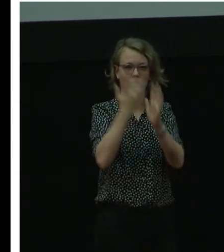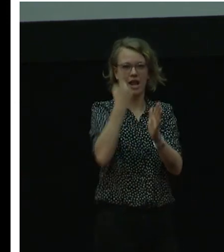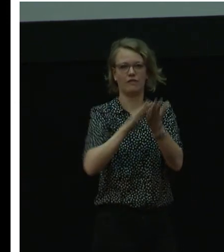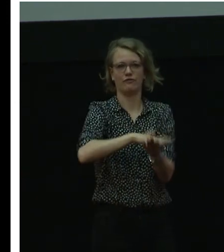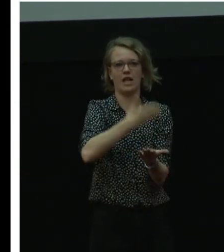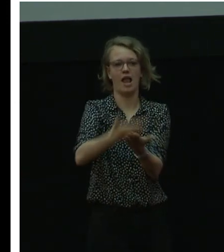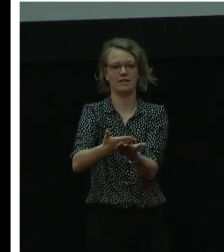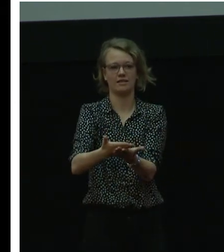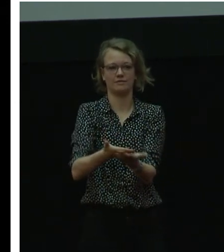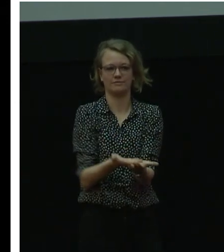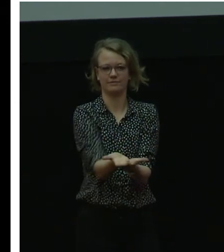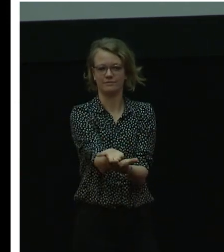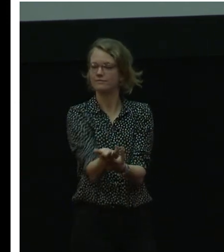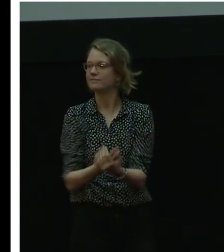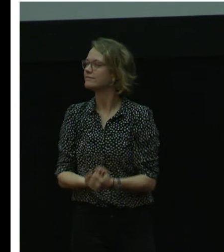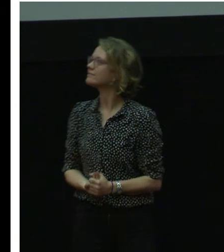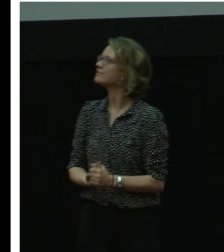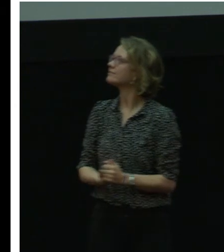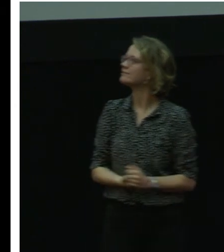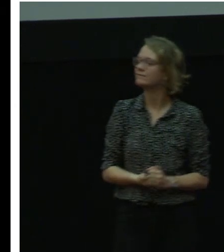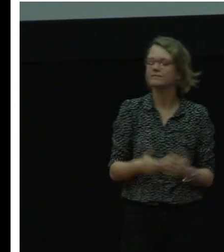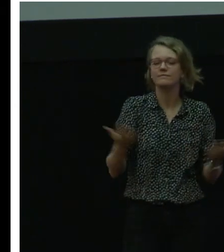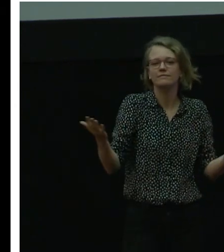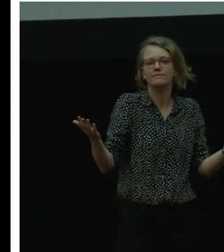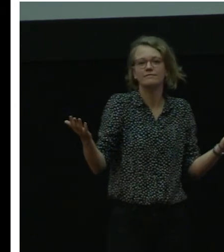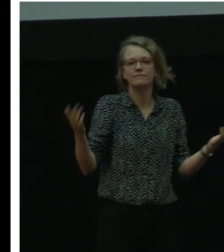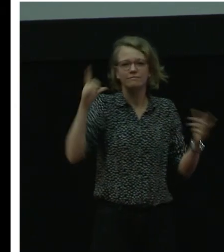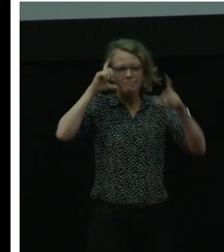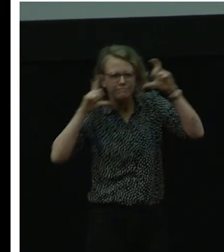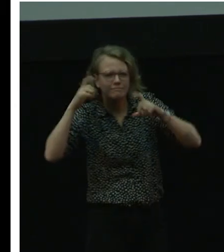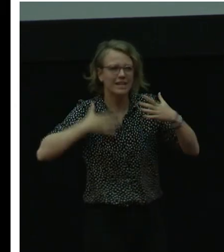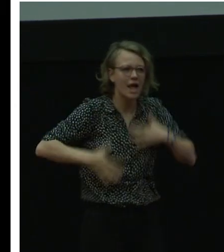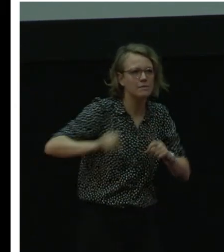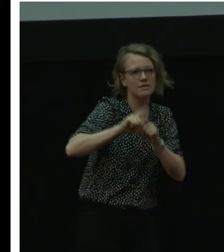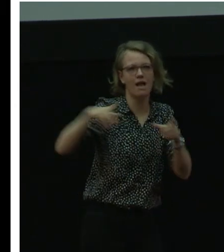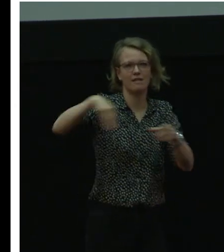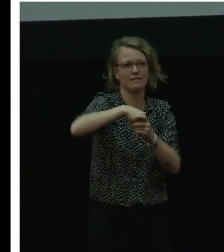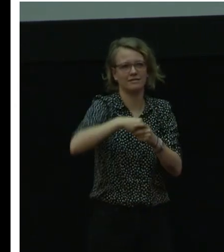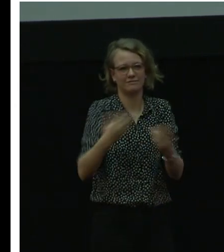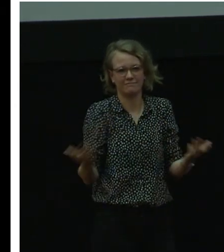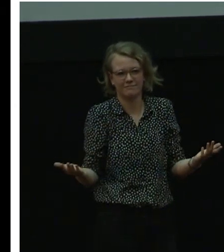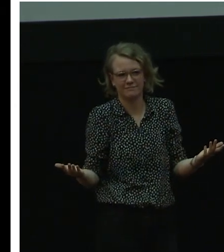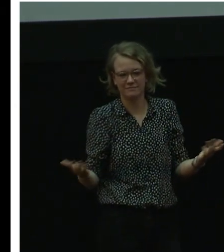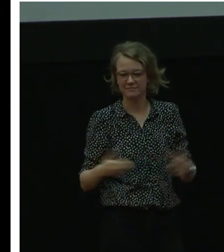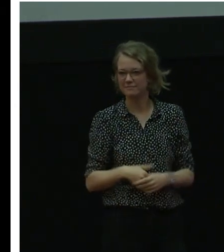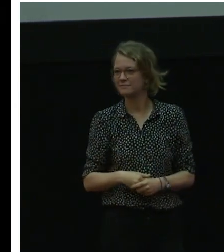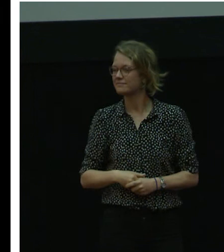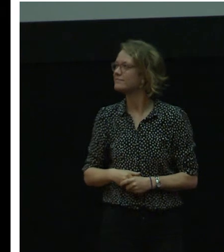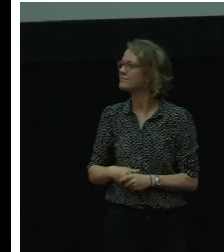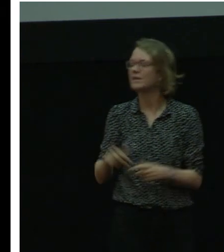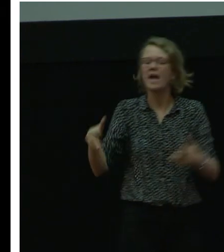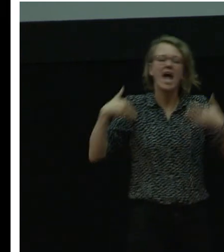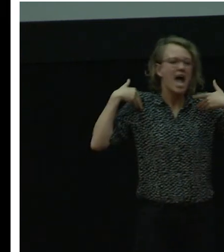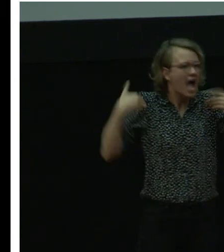case. And it's just really not possible to translate sign language in one simple hand shape, because as